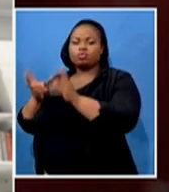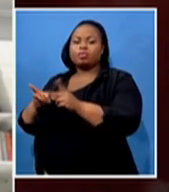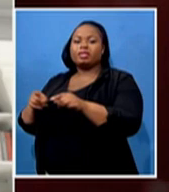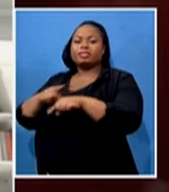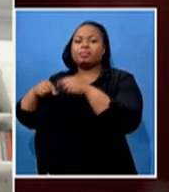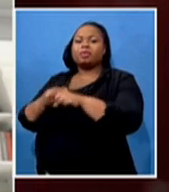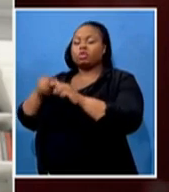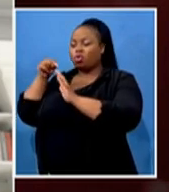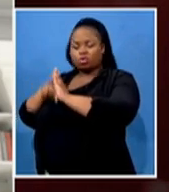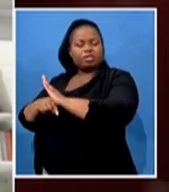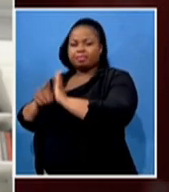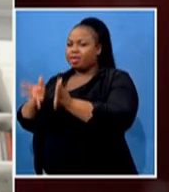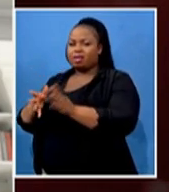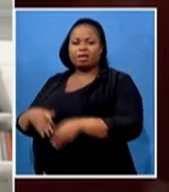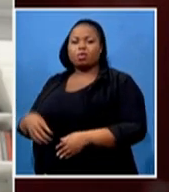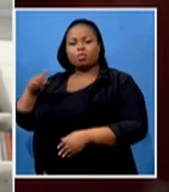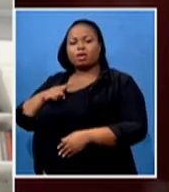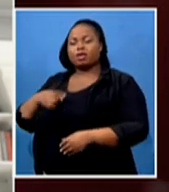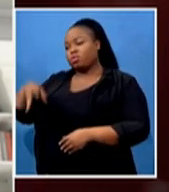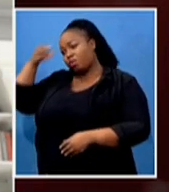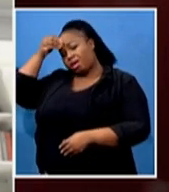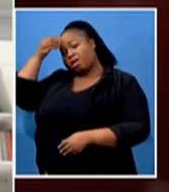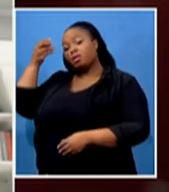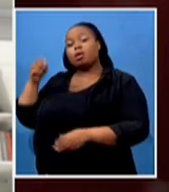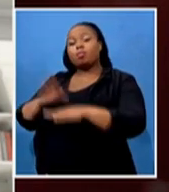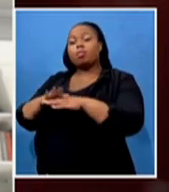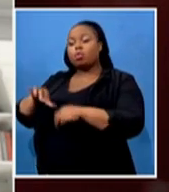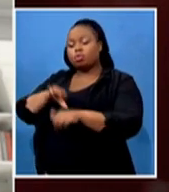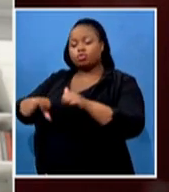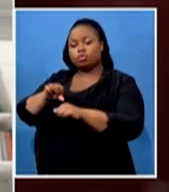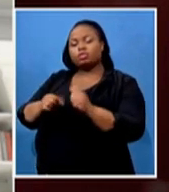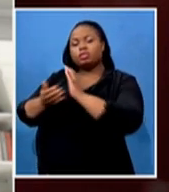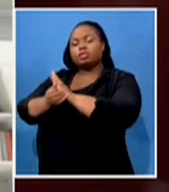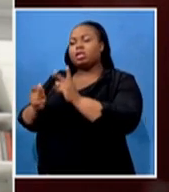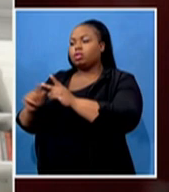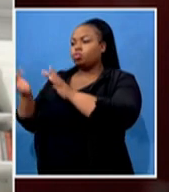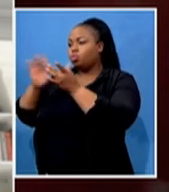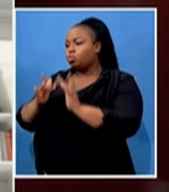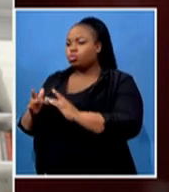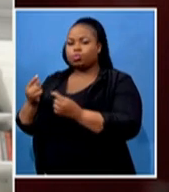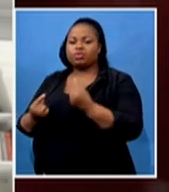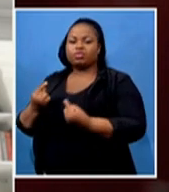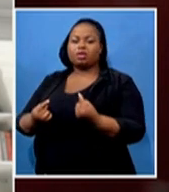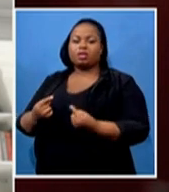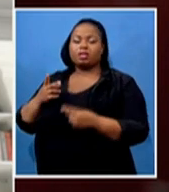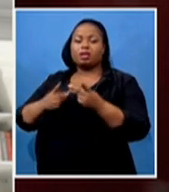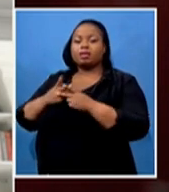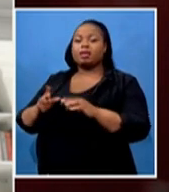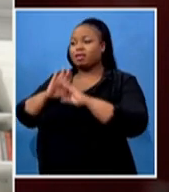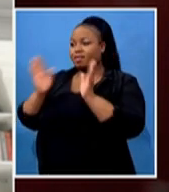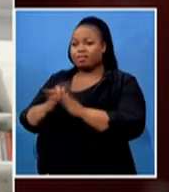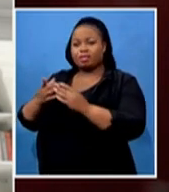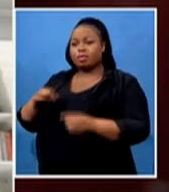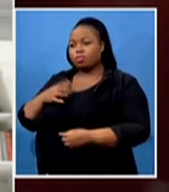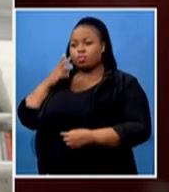the networks, and the society that you want of people of different backgrounds in terms of religion, in